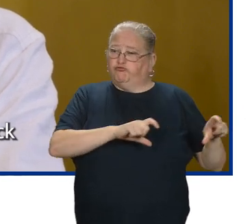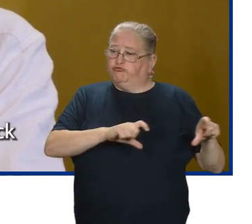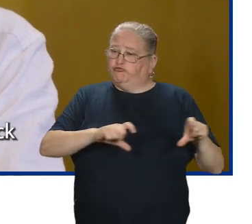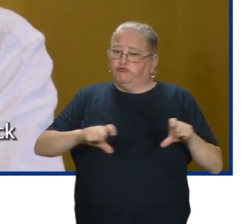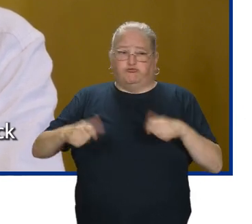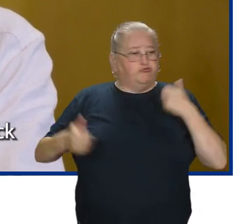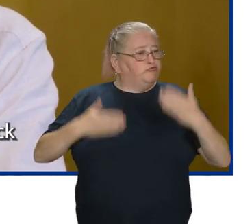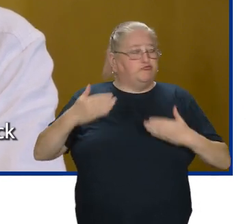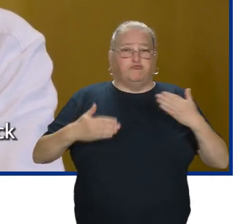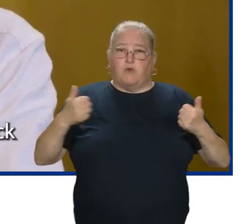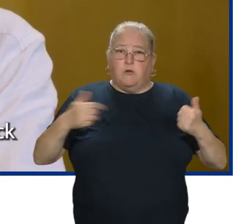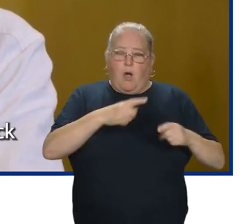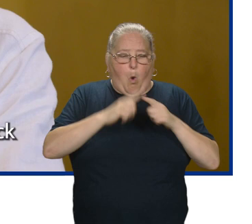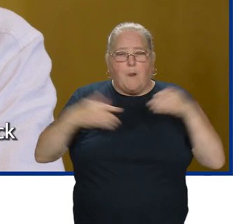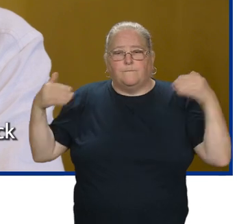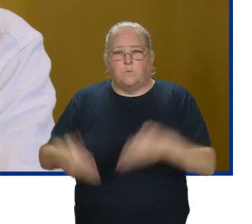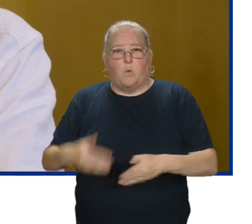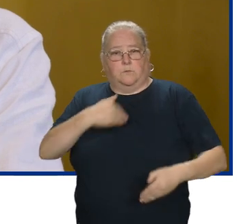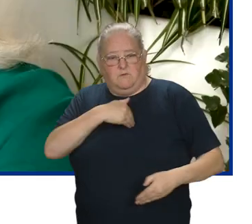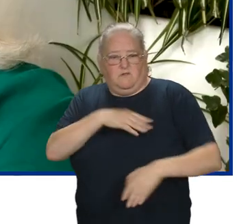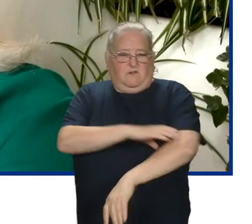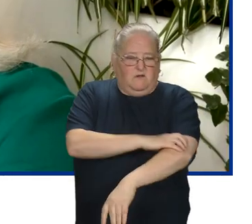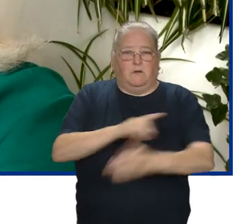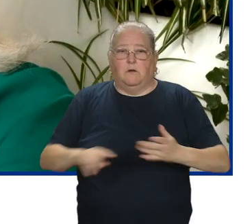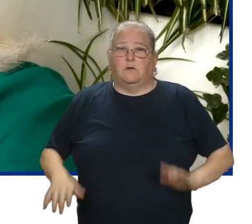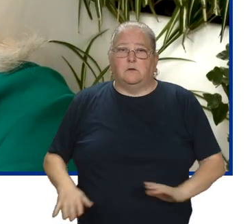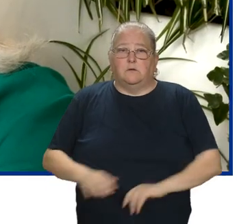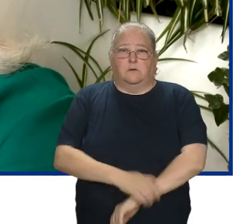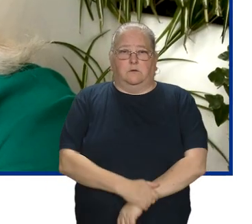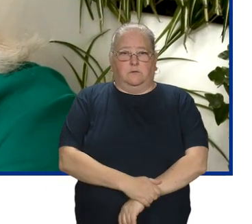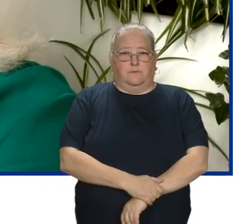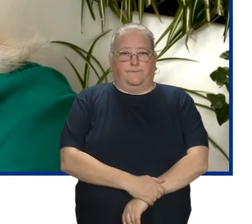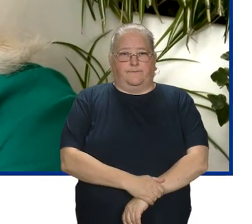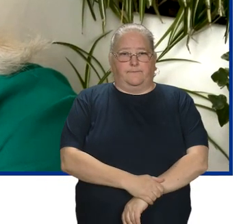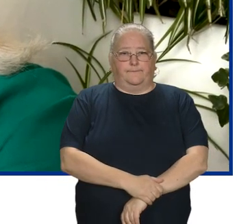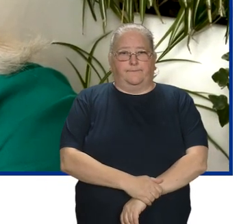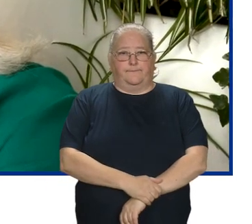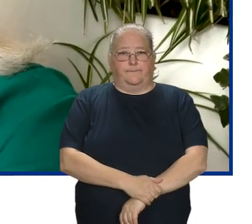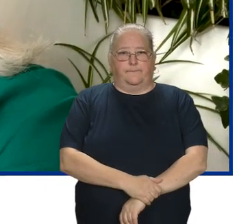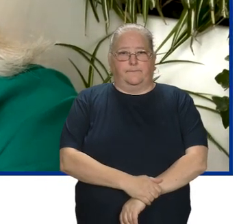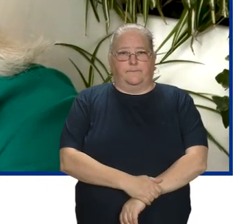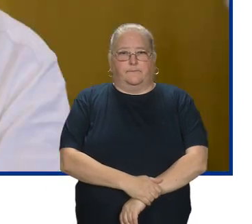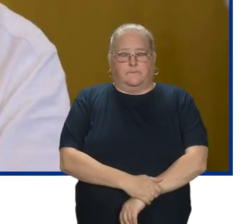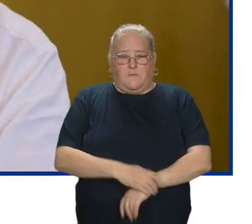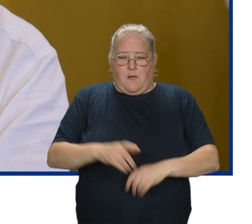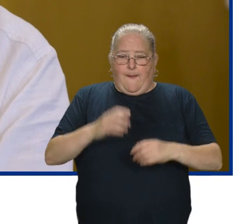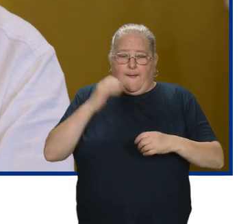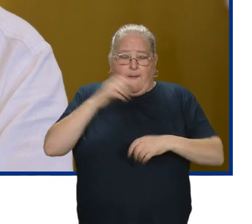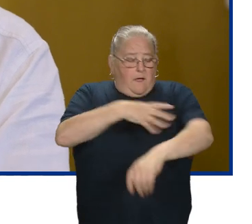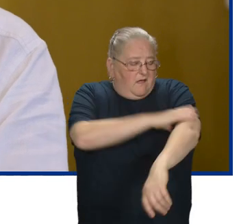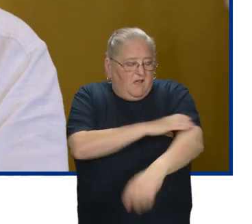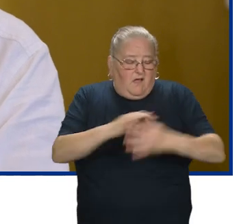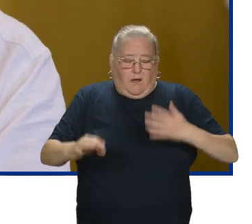of the check would be the main focus. Can I just ask, when will I find out the results of my health check? Well,